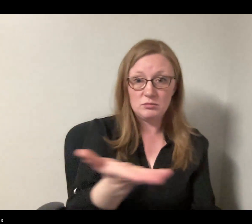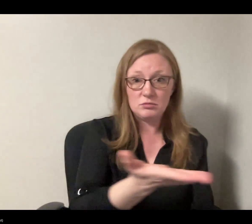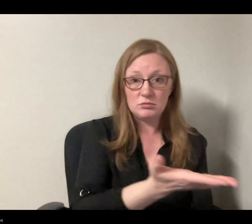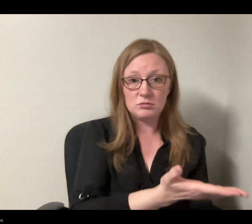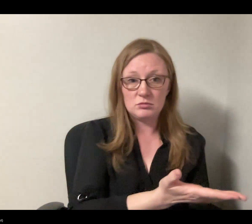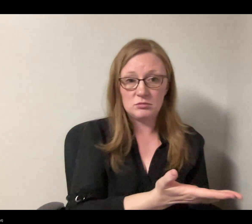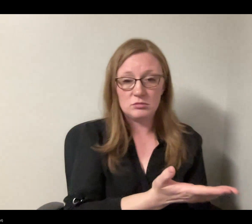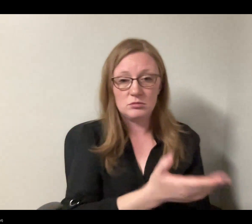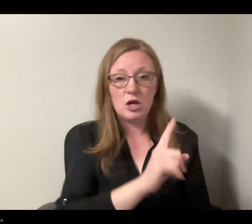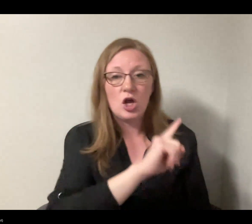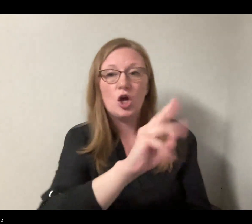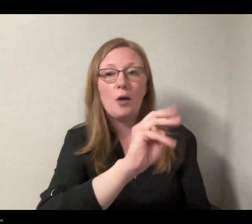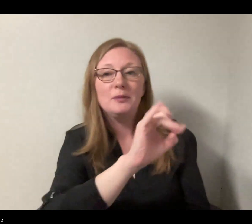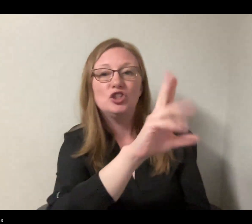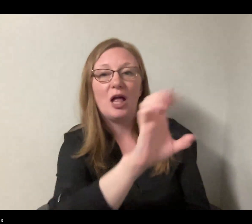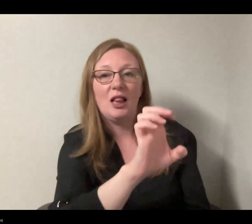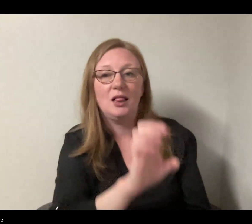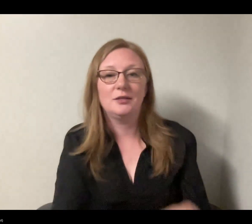Awesome. Let's go to Michelle.